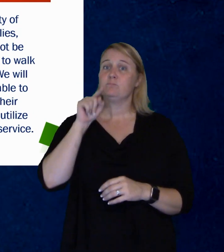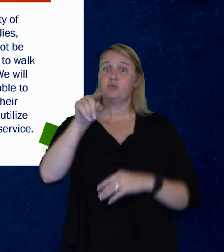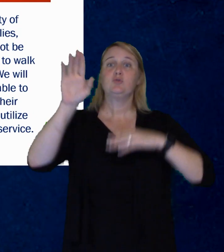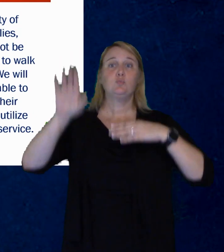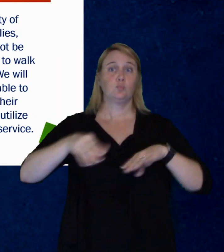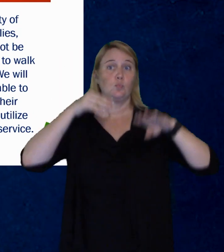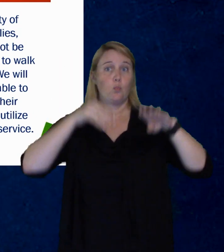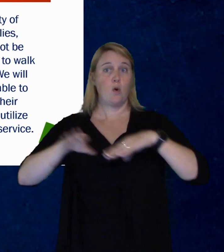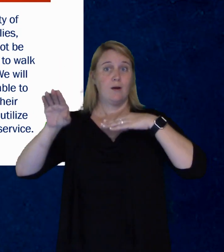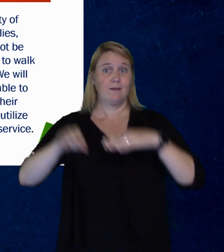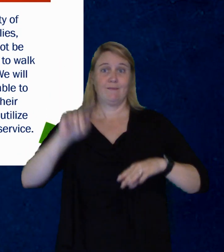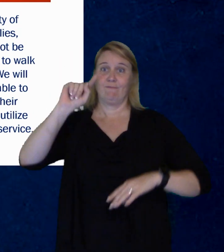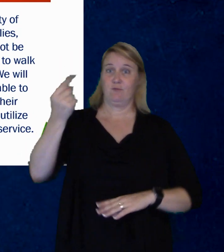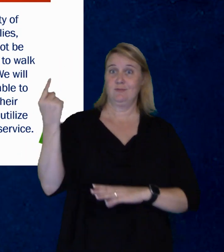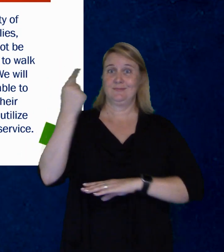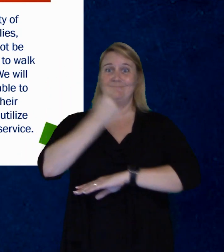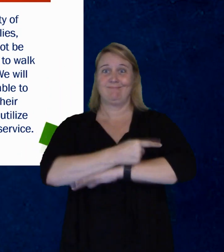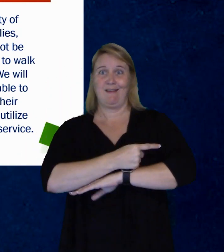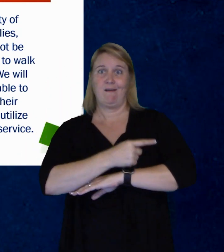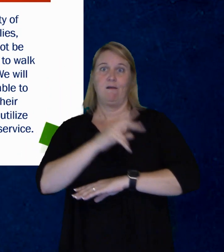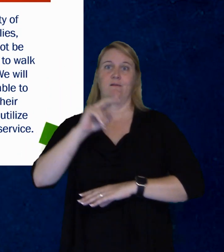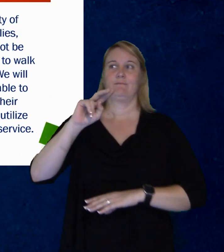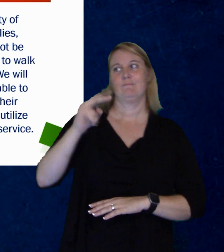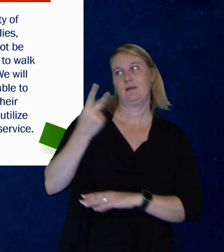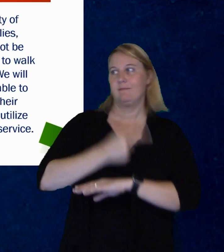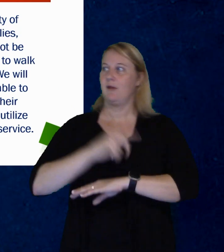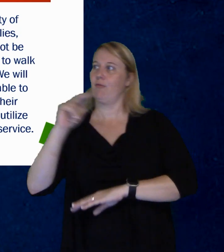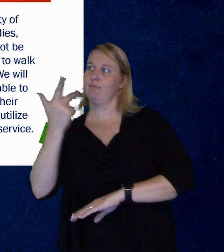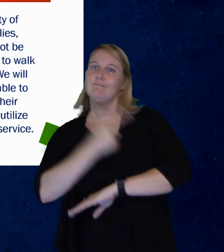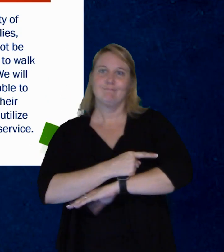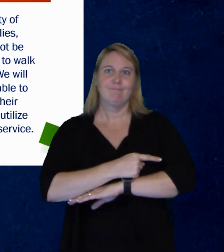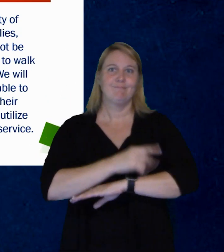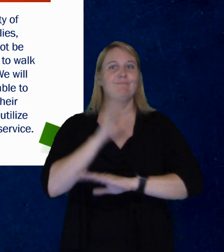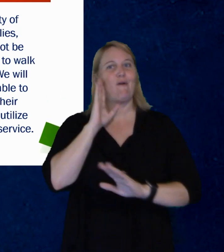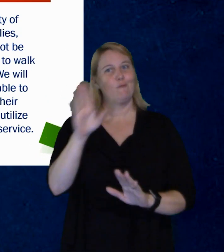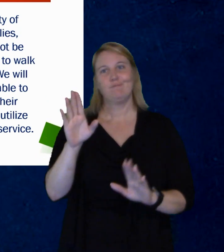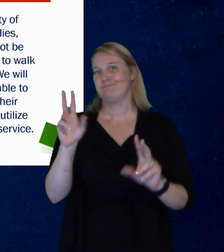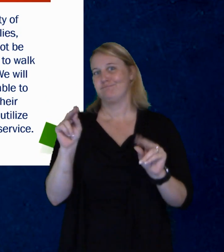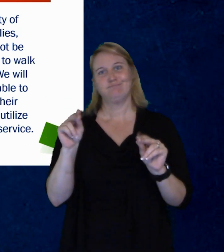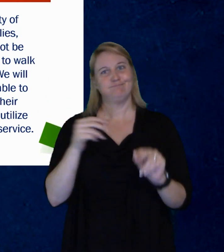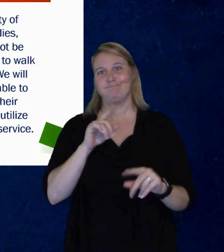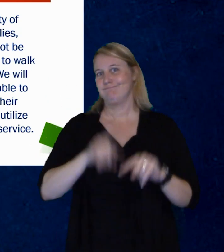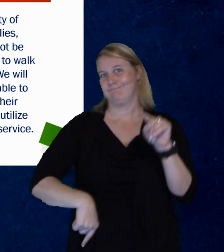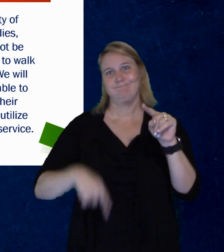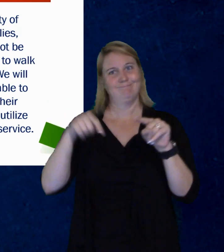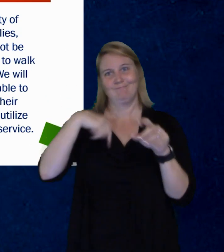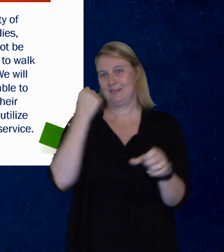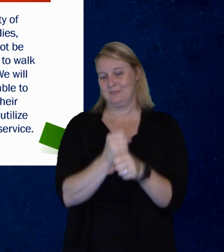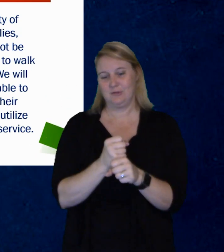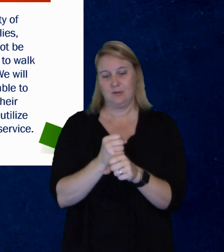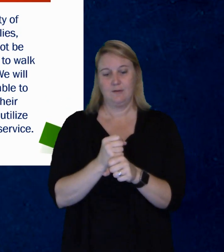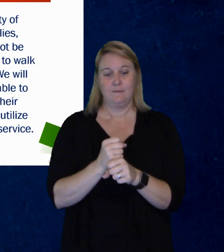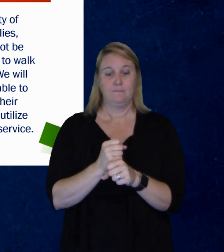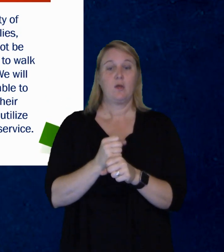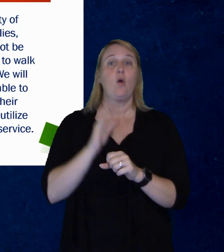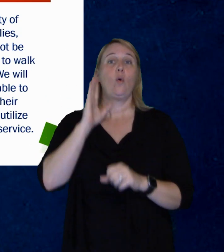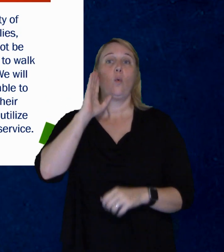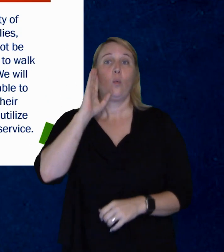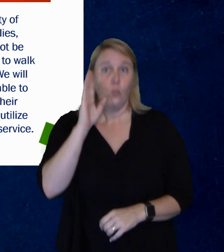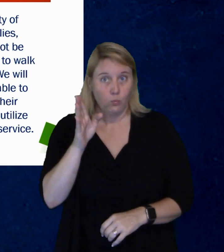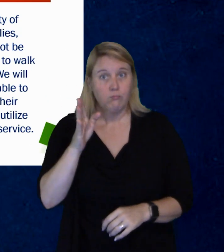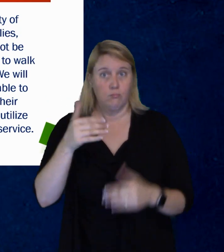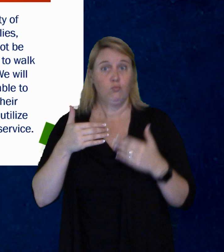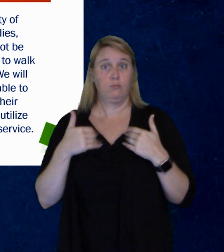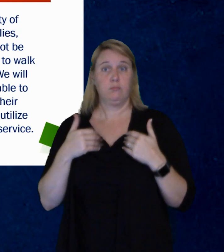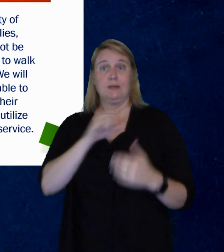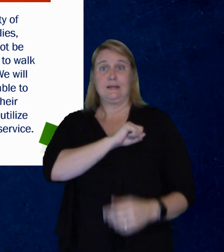the class the first couple days of school. However, I'll have support staff members at every entrance to greet you and to